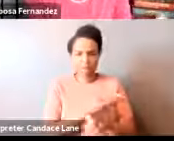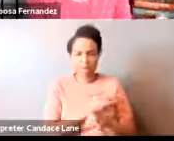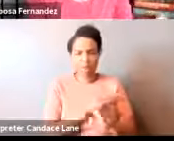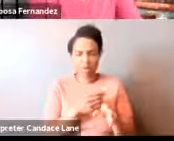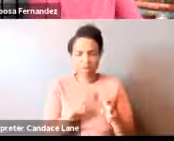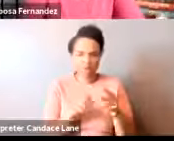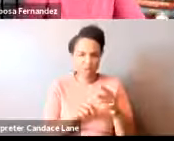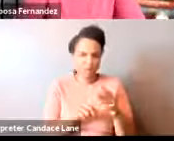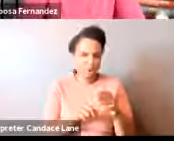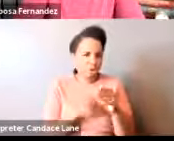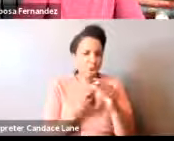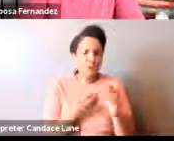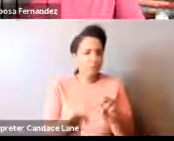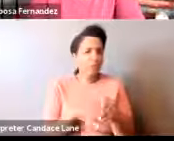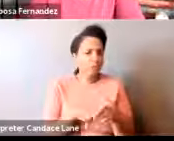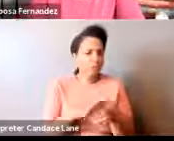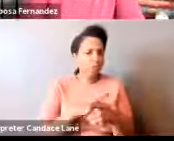crisis.